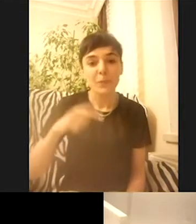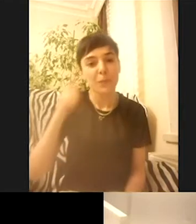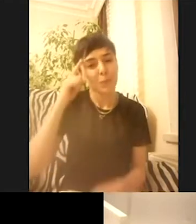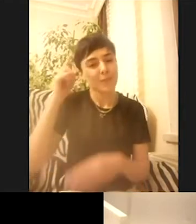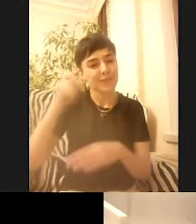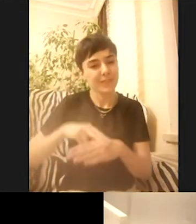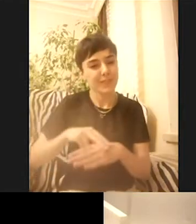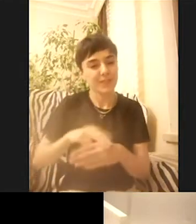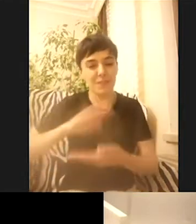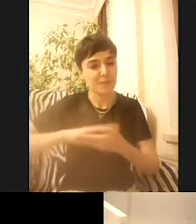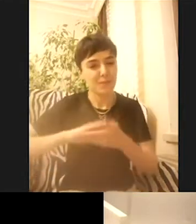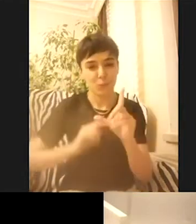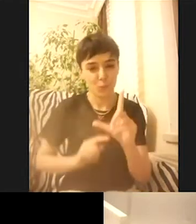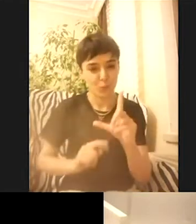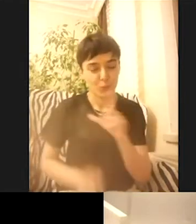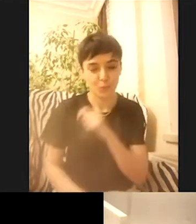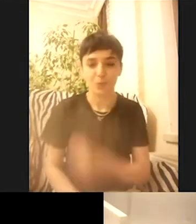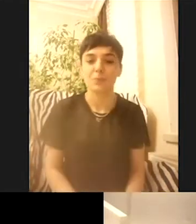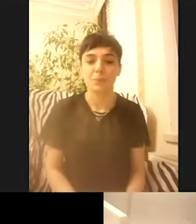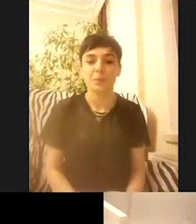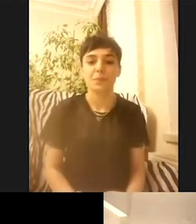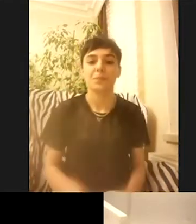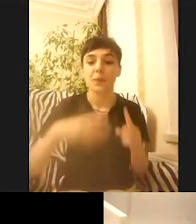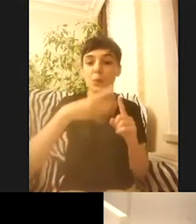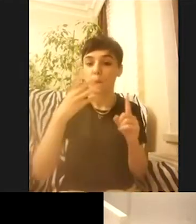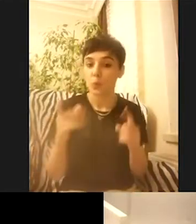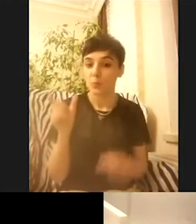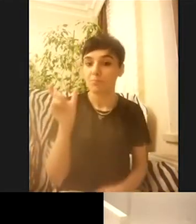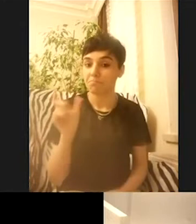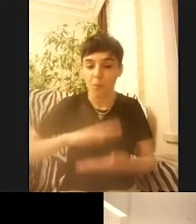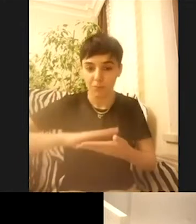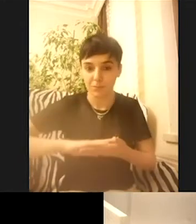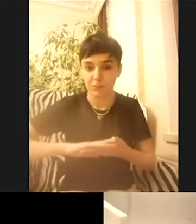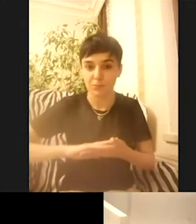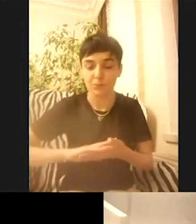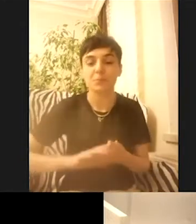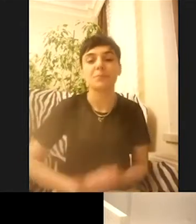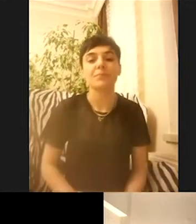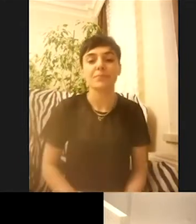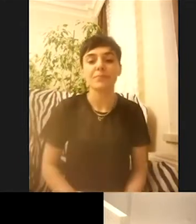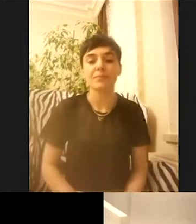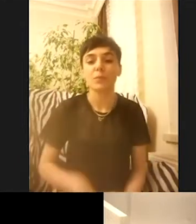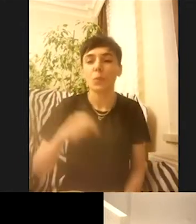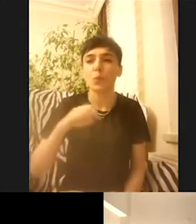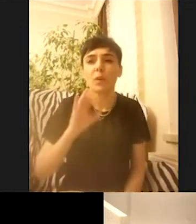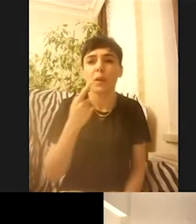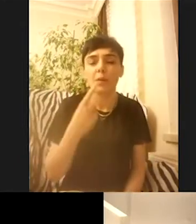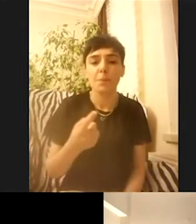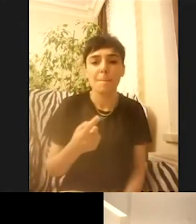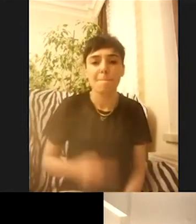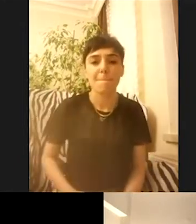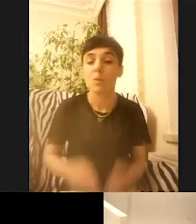mine living across my building. What does it mean? What does being a queer neighbor mean? And how we are like communicating, and how